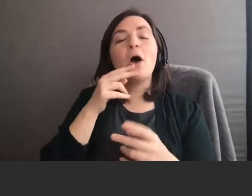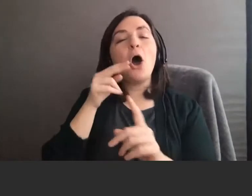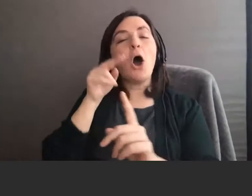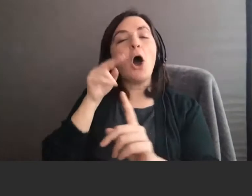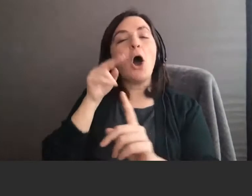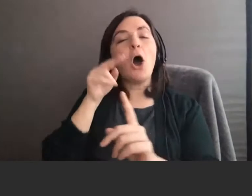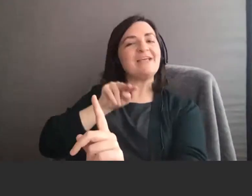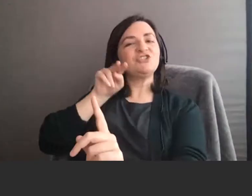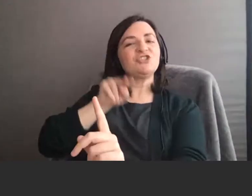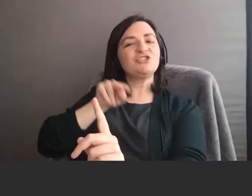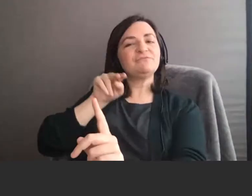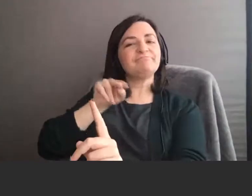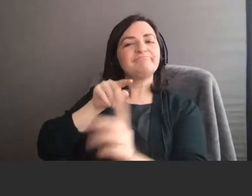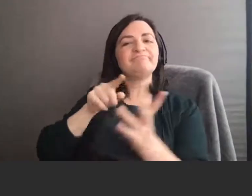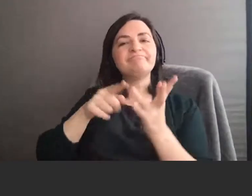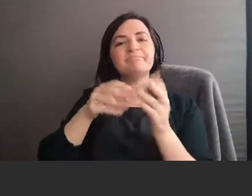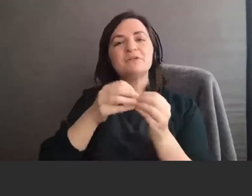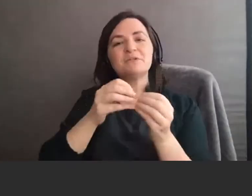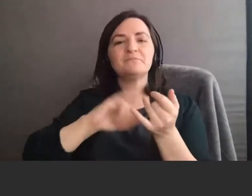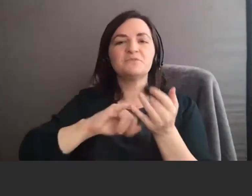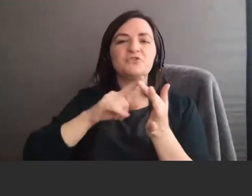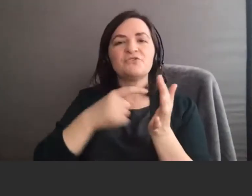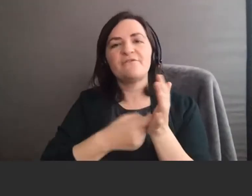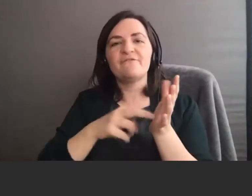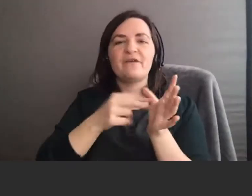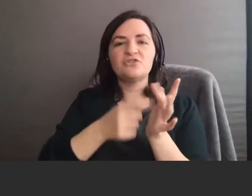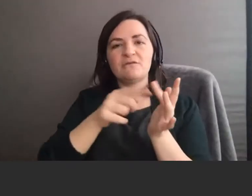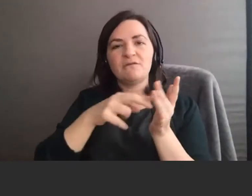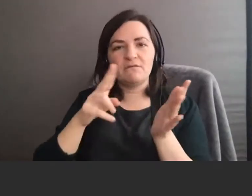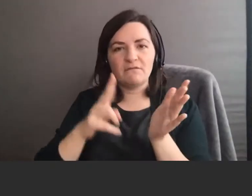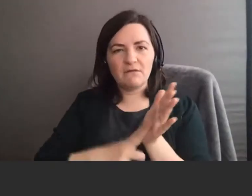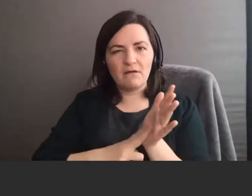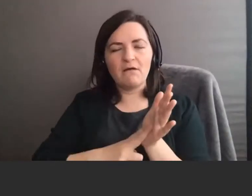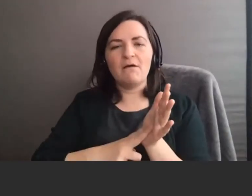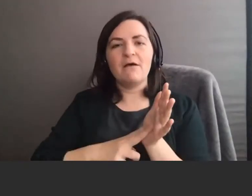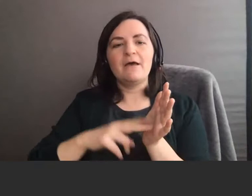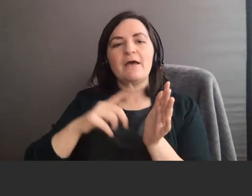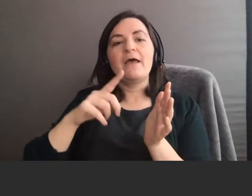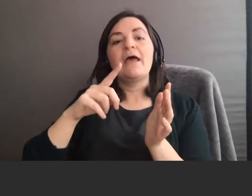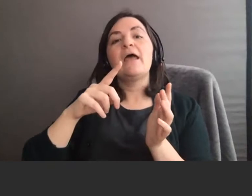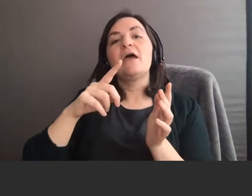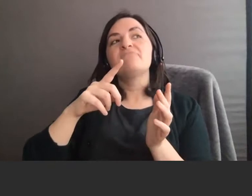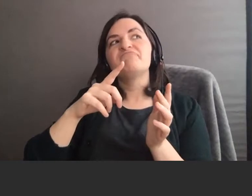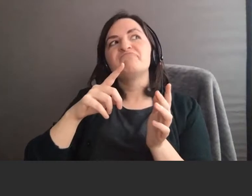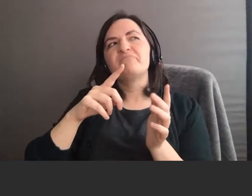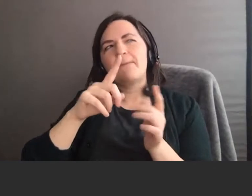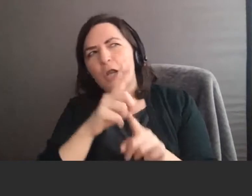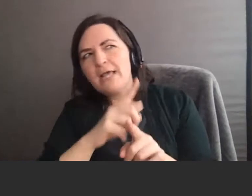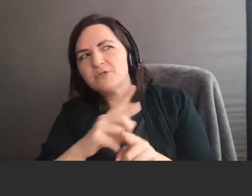observations, which you'll see in the materials for session 3. I'll release those early next week.